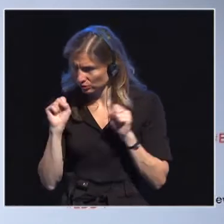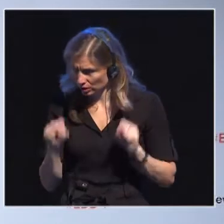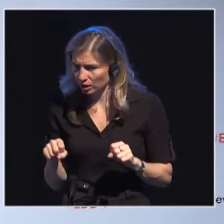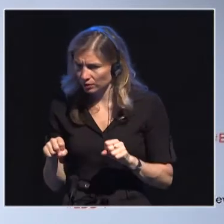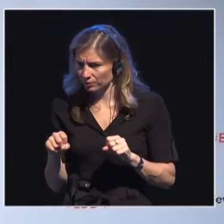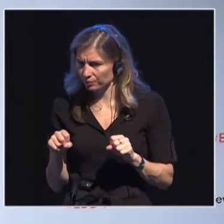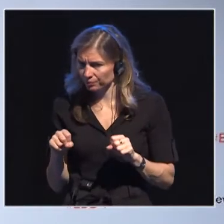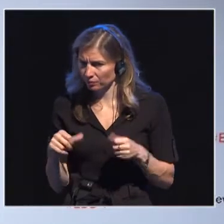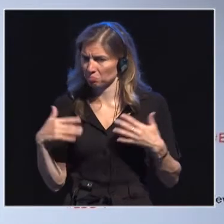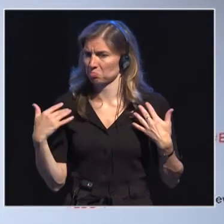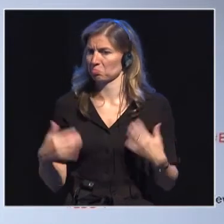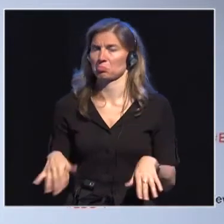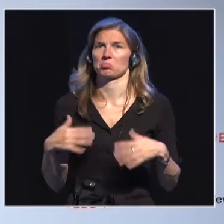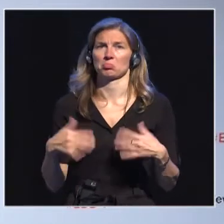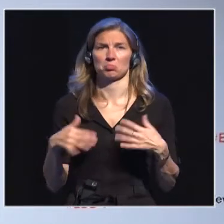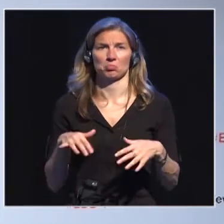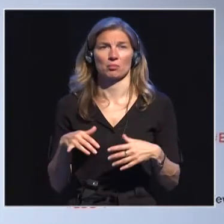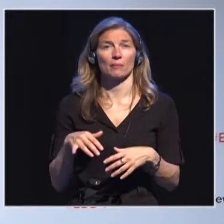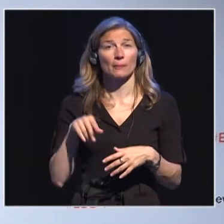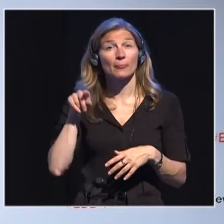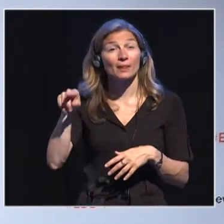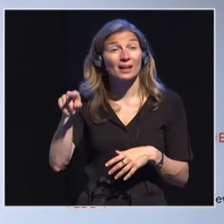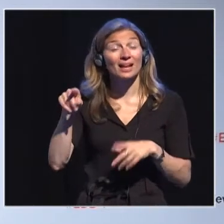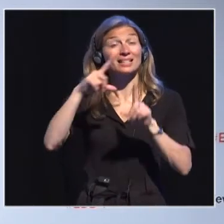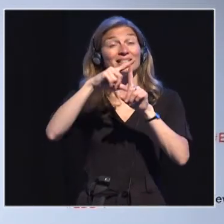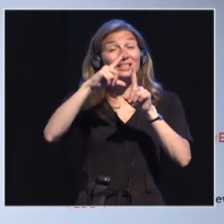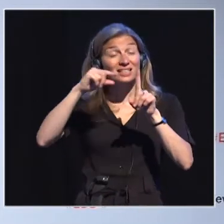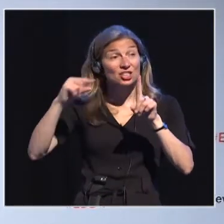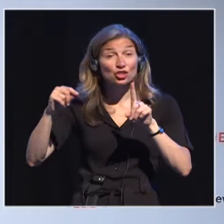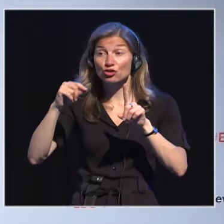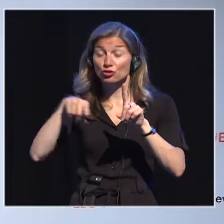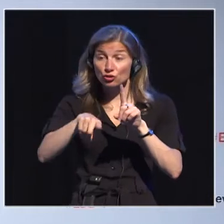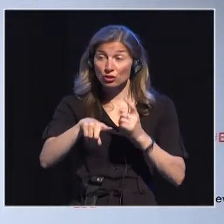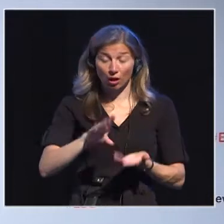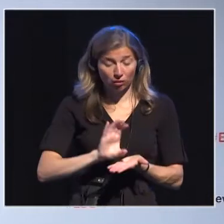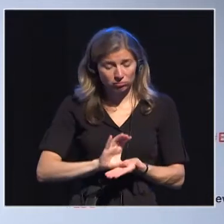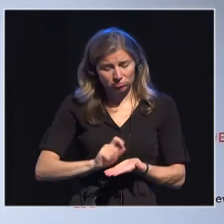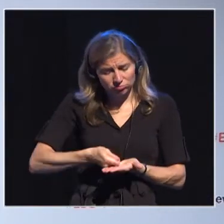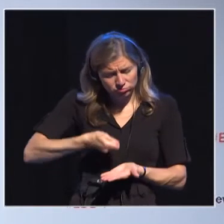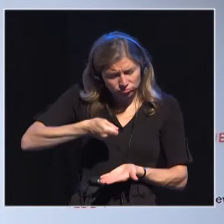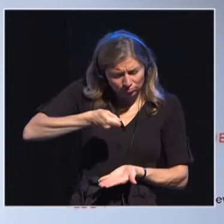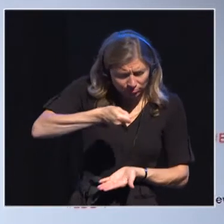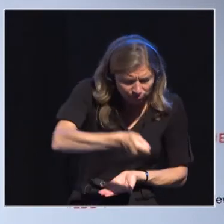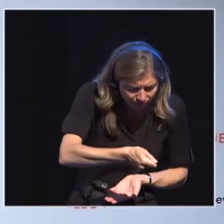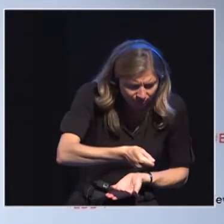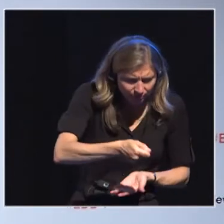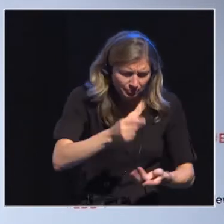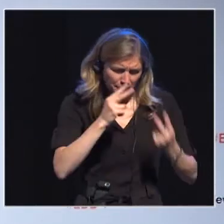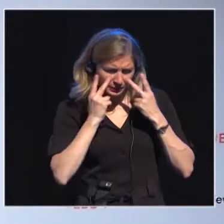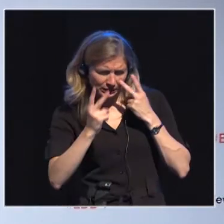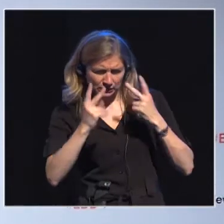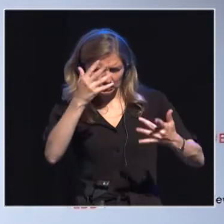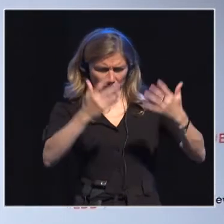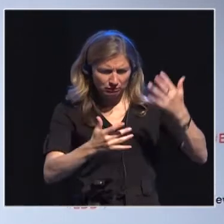those digital investments, they can be really profitable investments, even when talking about governmental